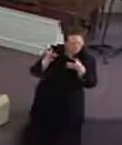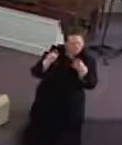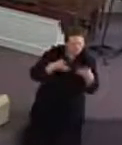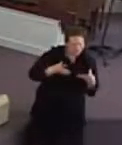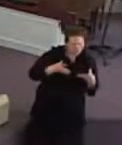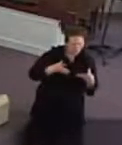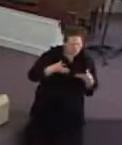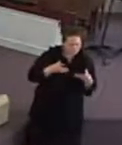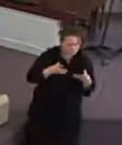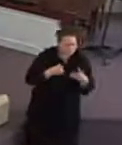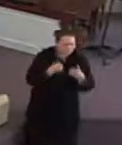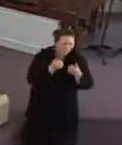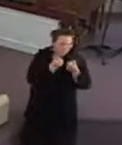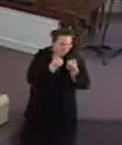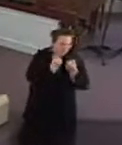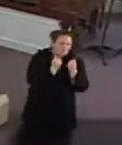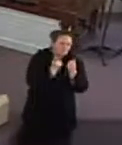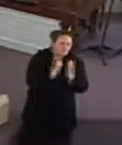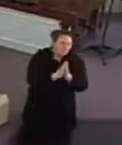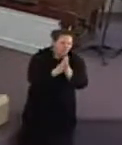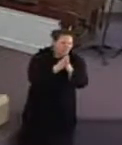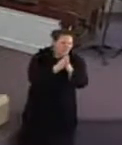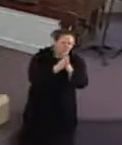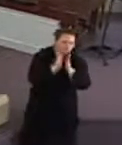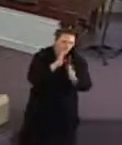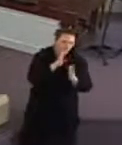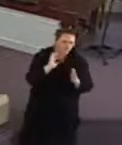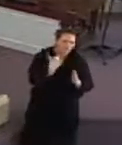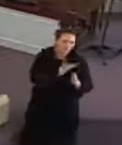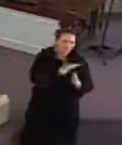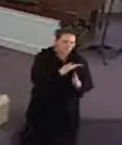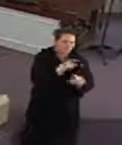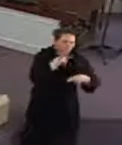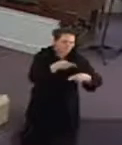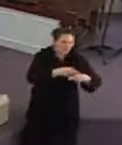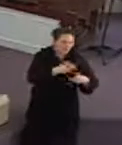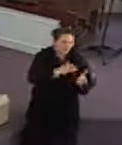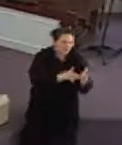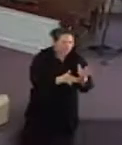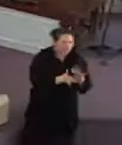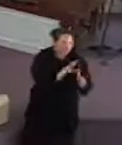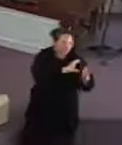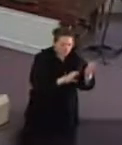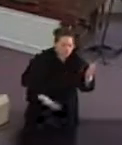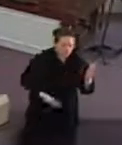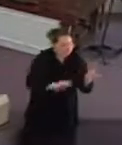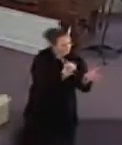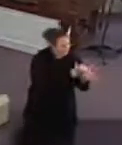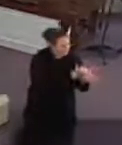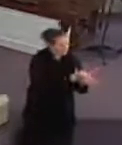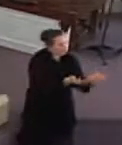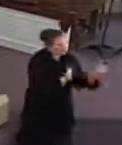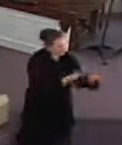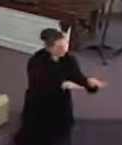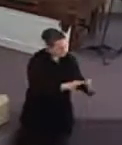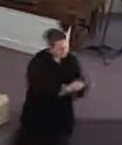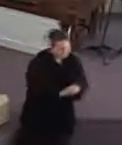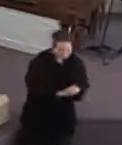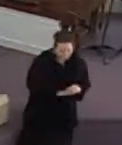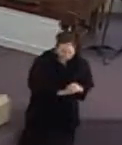us this afternoon in the name of Jesus Christ. And everybody said amen. Amen. God bless you. You may be